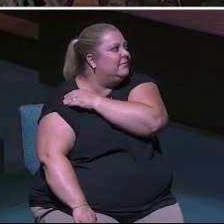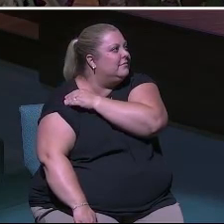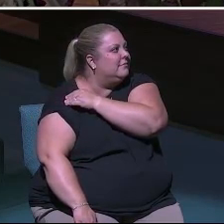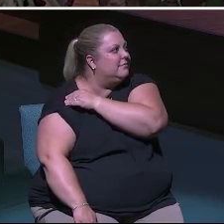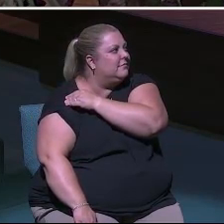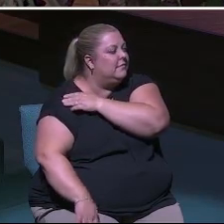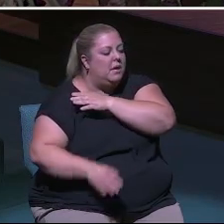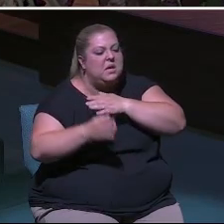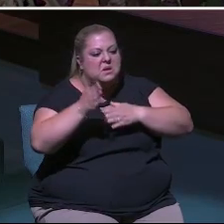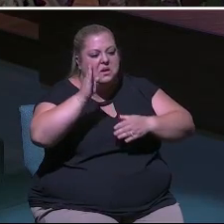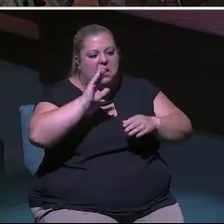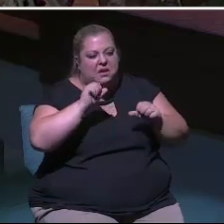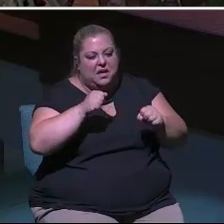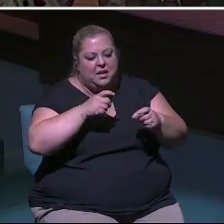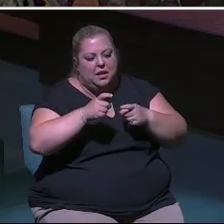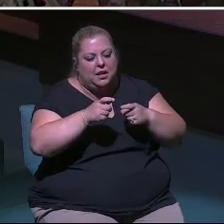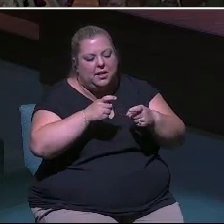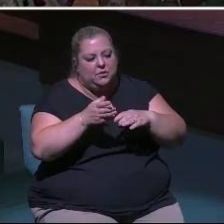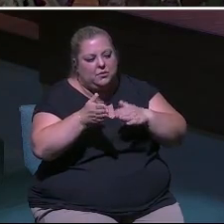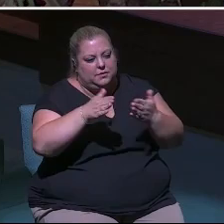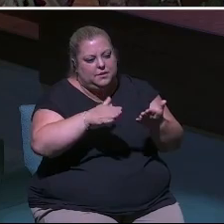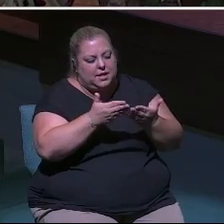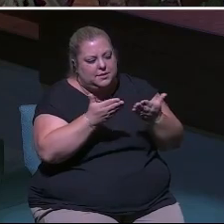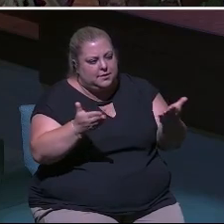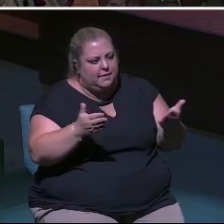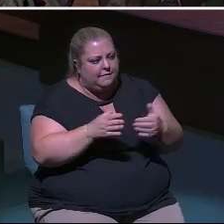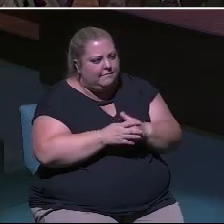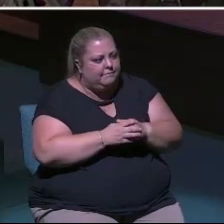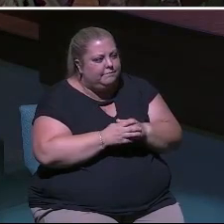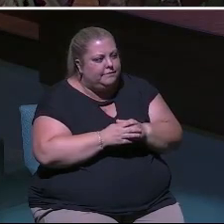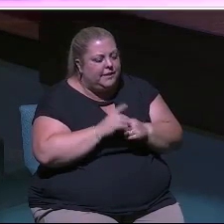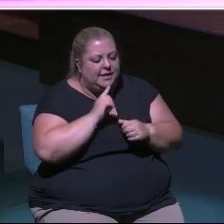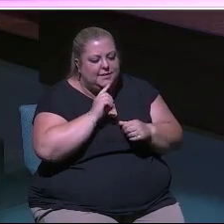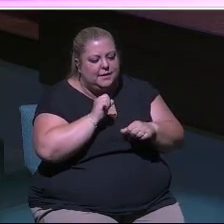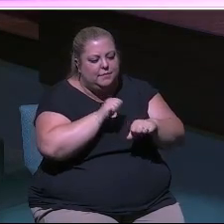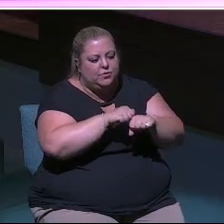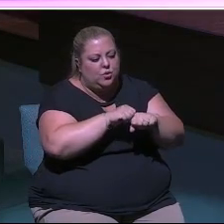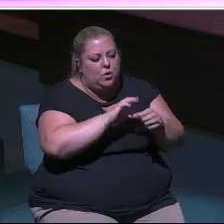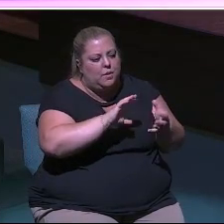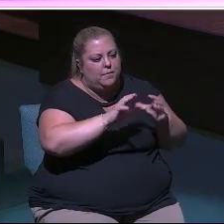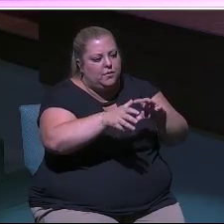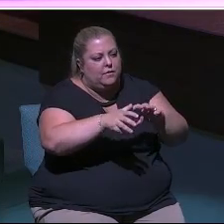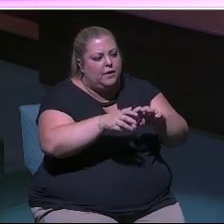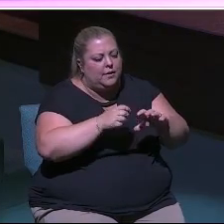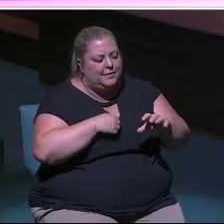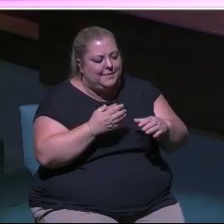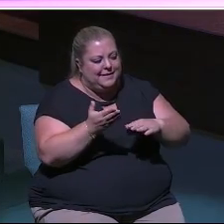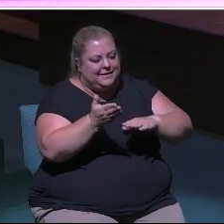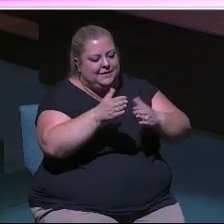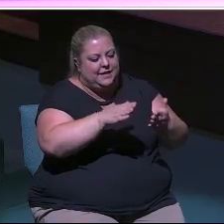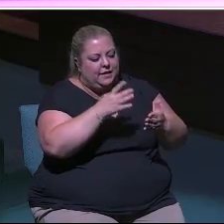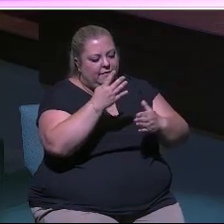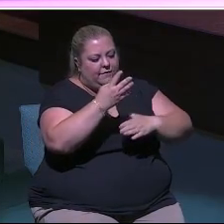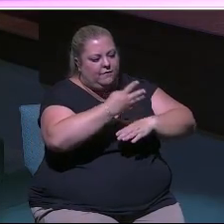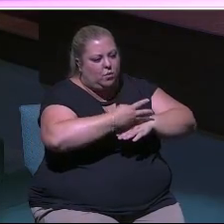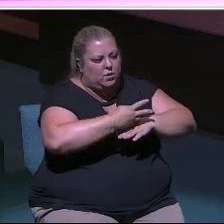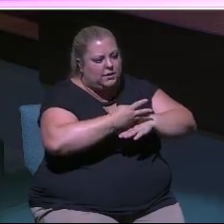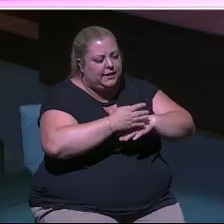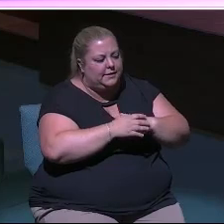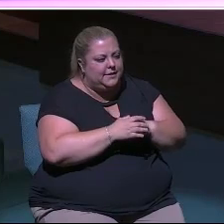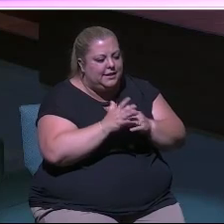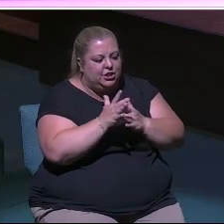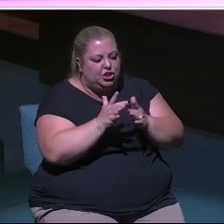God can handle dead stuff. He said, take away the stone. They said, he's been dead for 4 days. And Jesus said unto